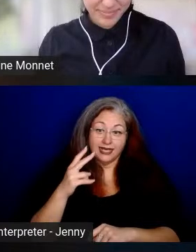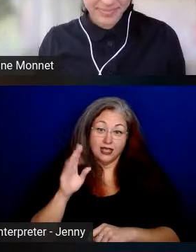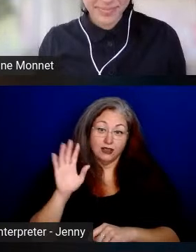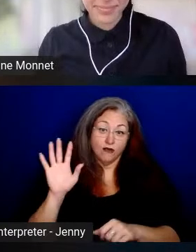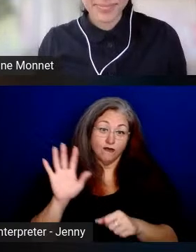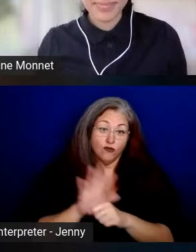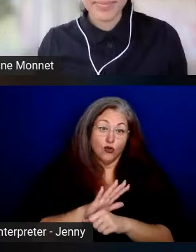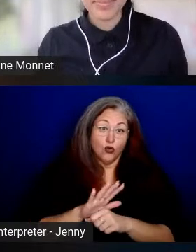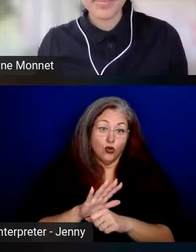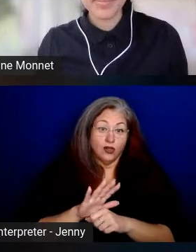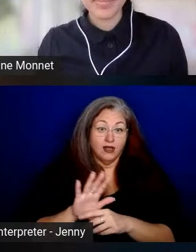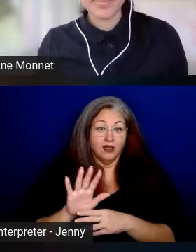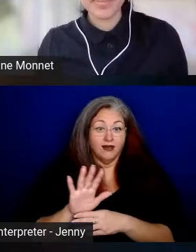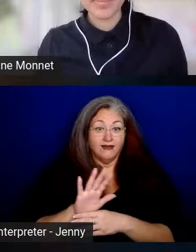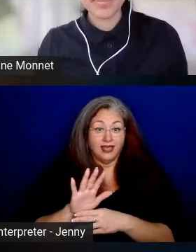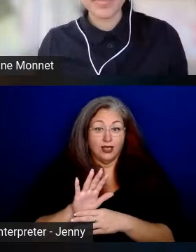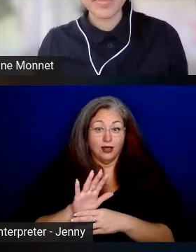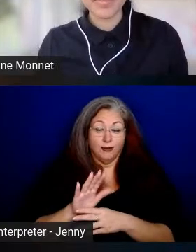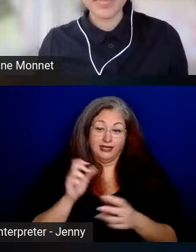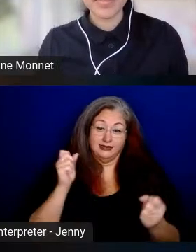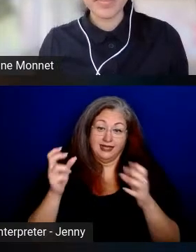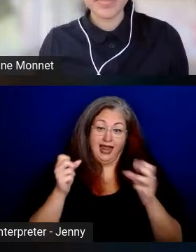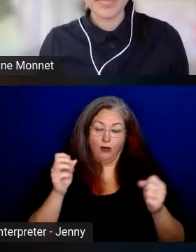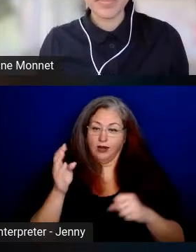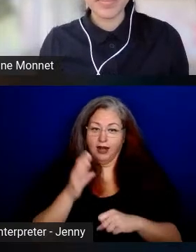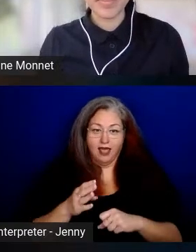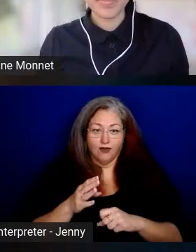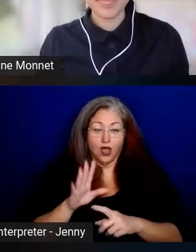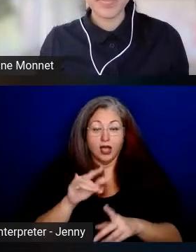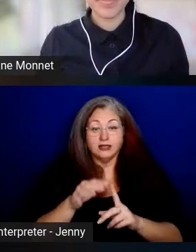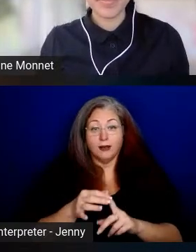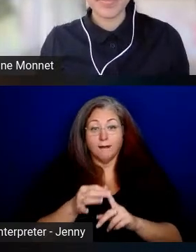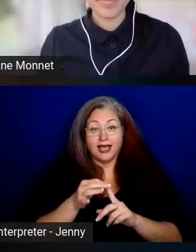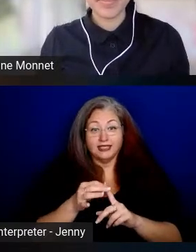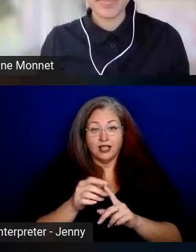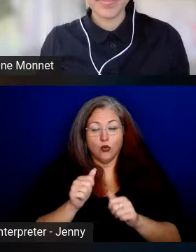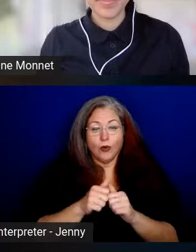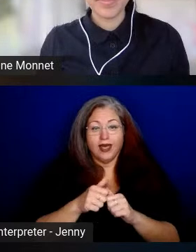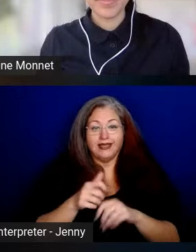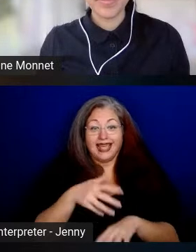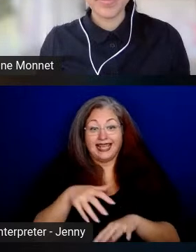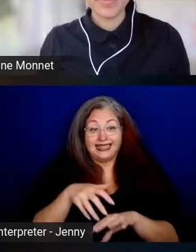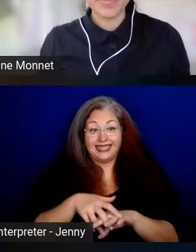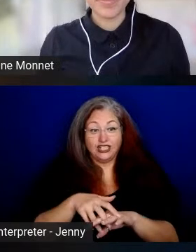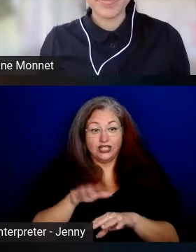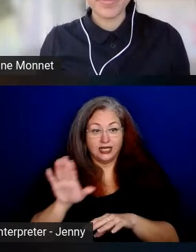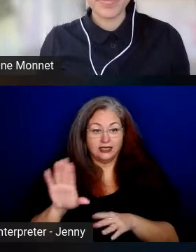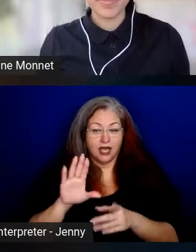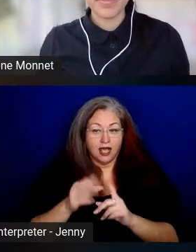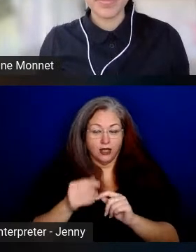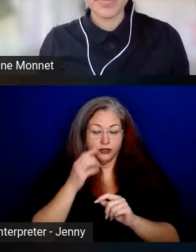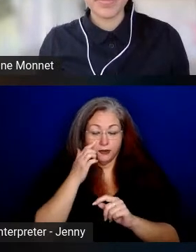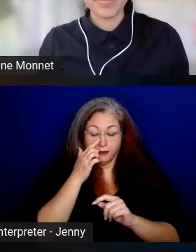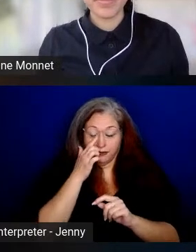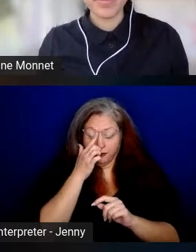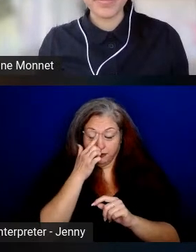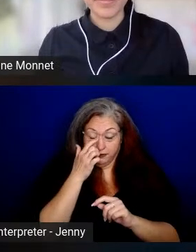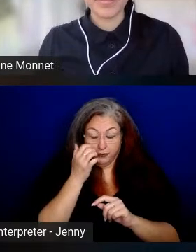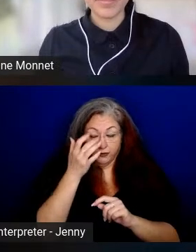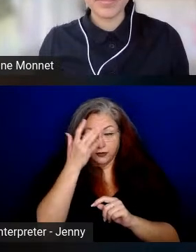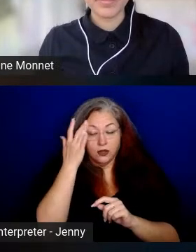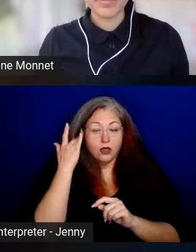film in sign language, and especially from an indigenous culture. So my question to you